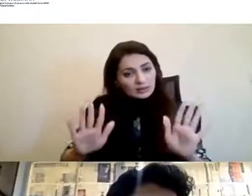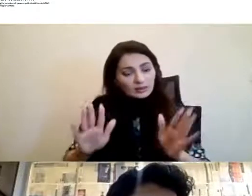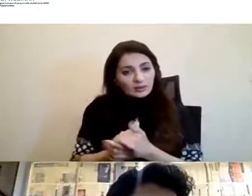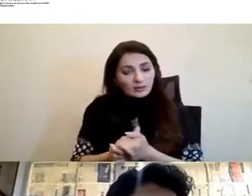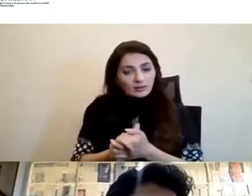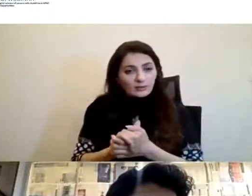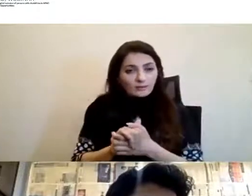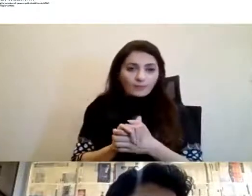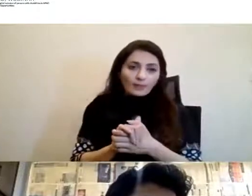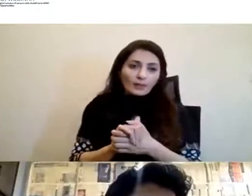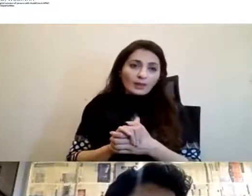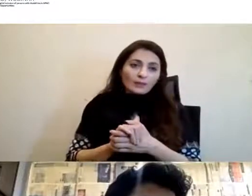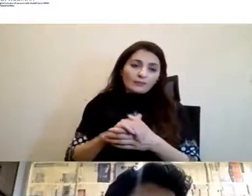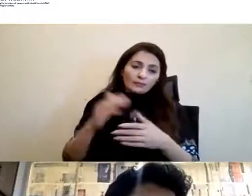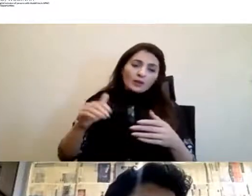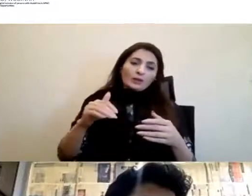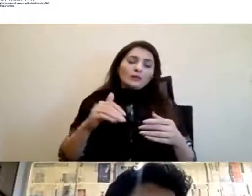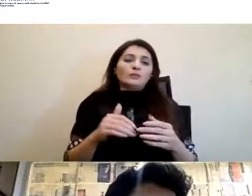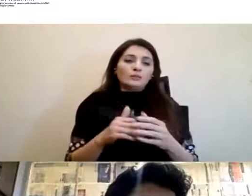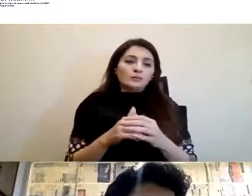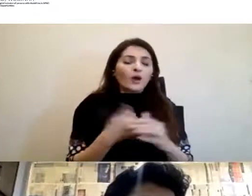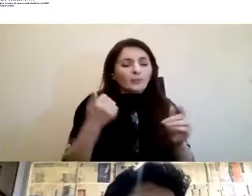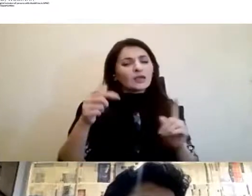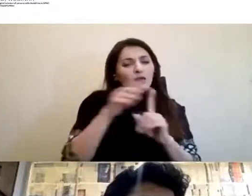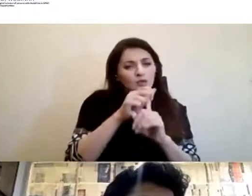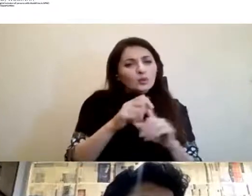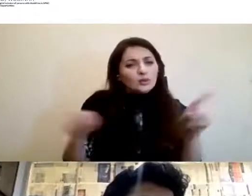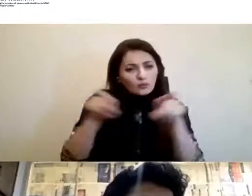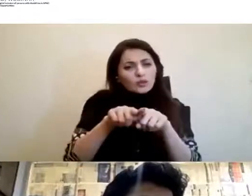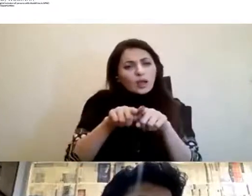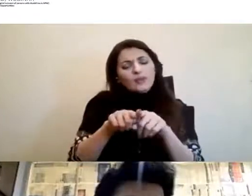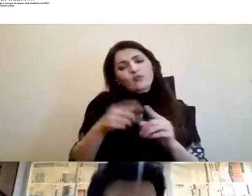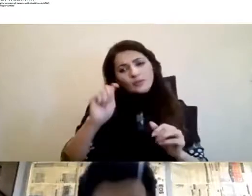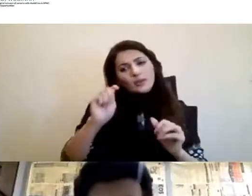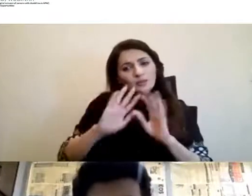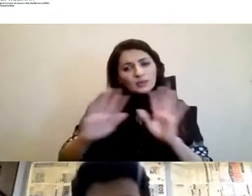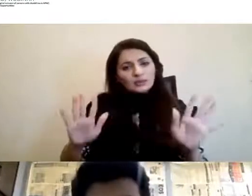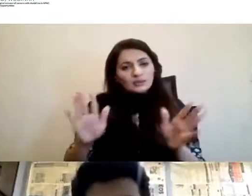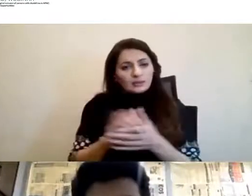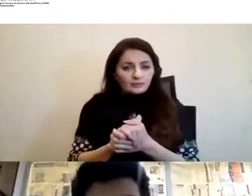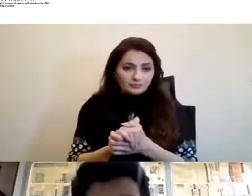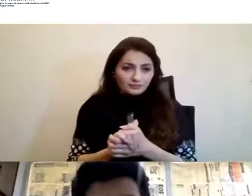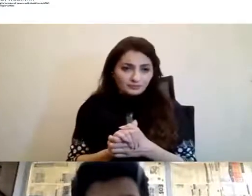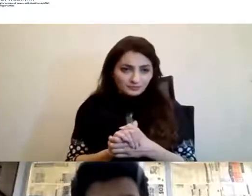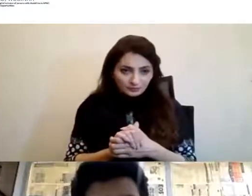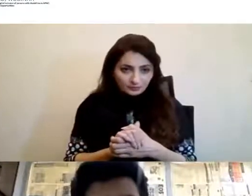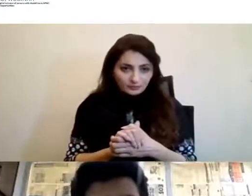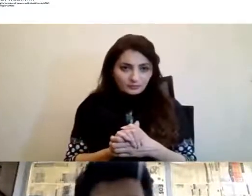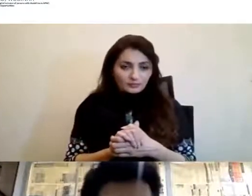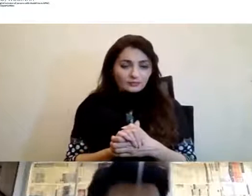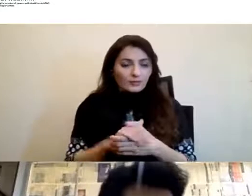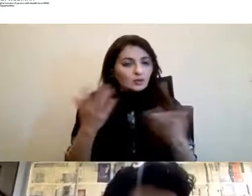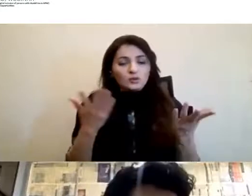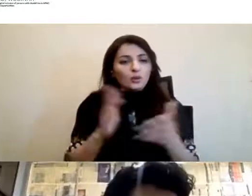customized tiles and things like that. So, but where possible, we try to partner. And so we